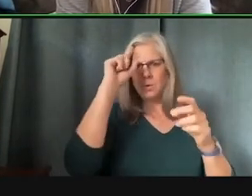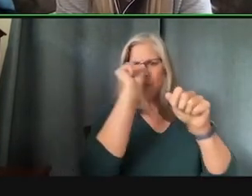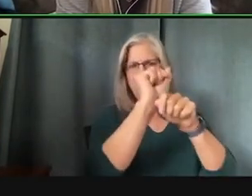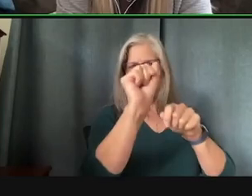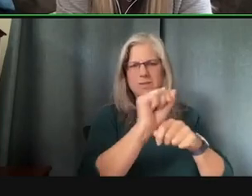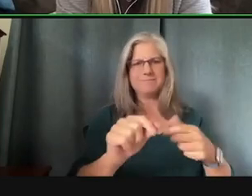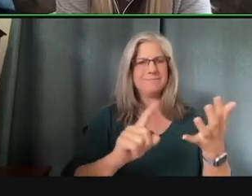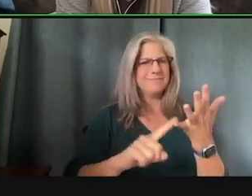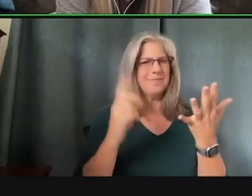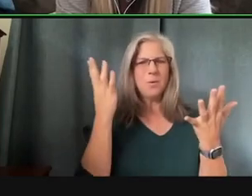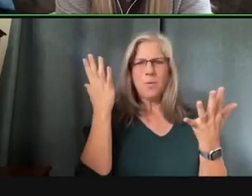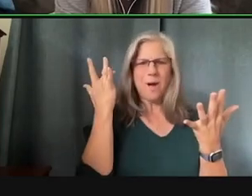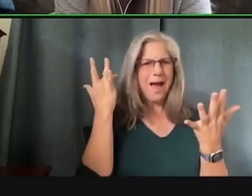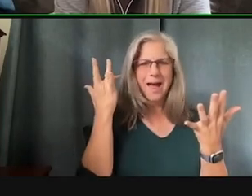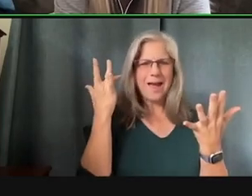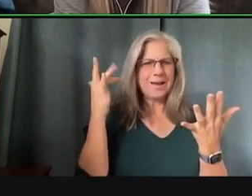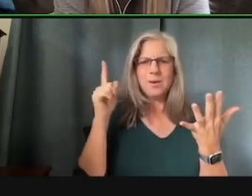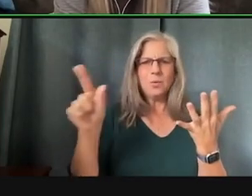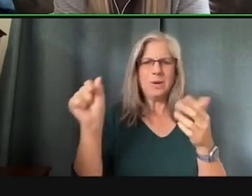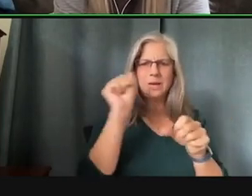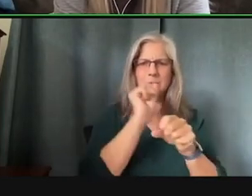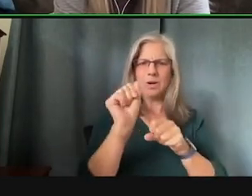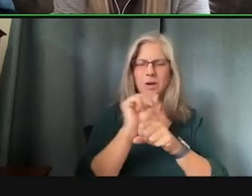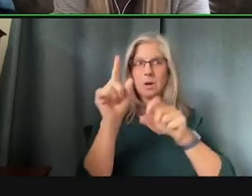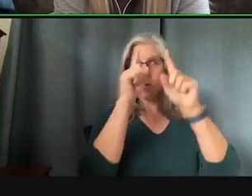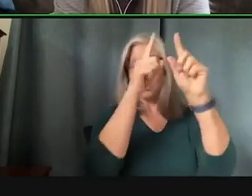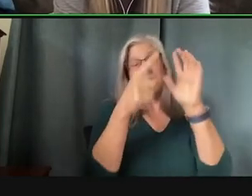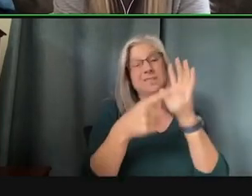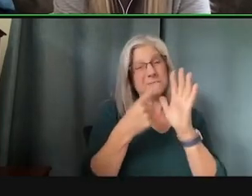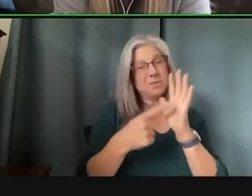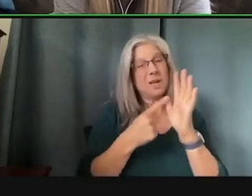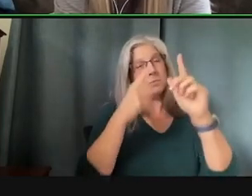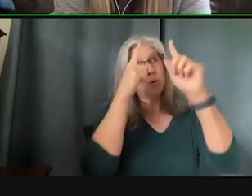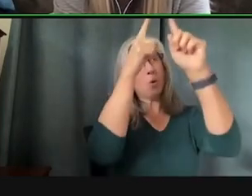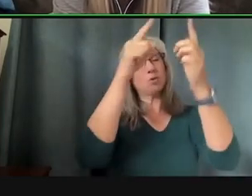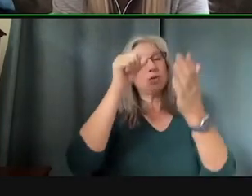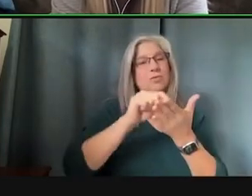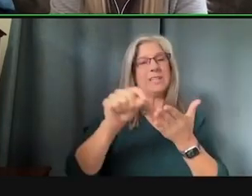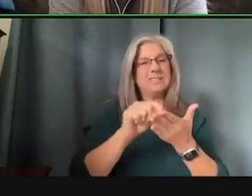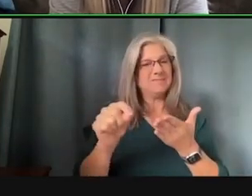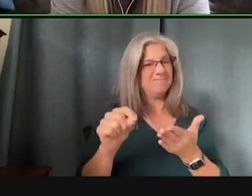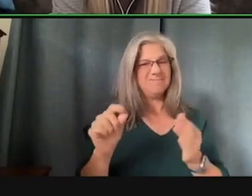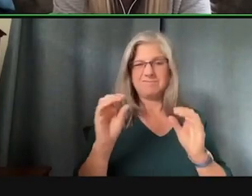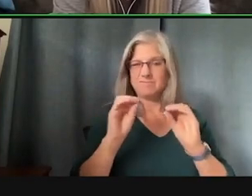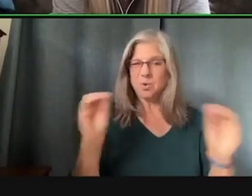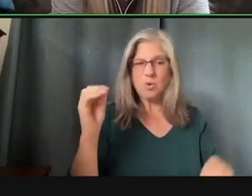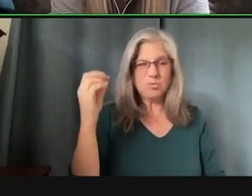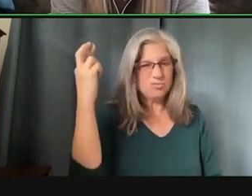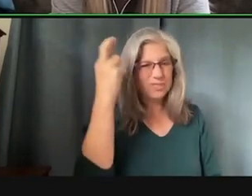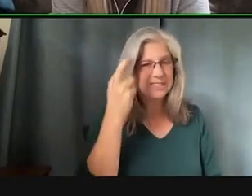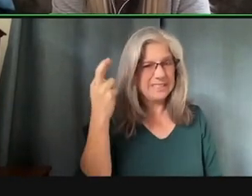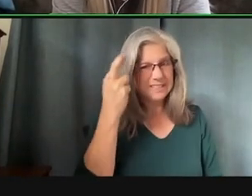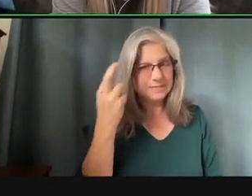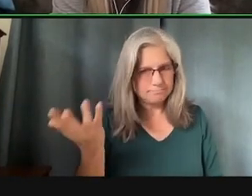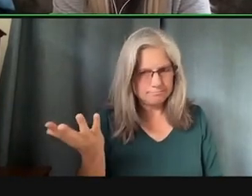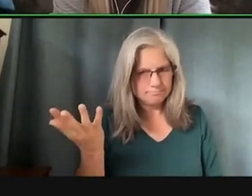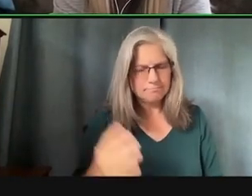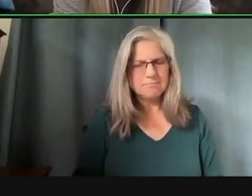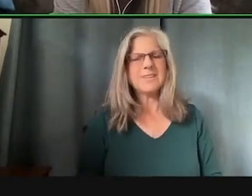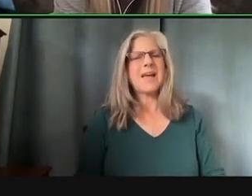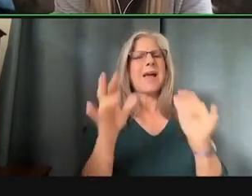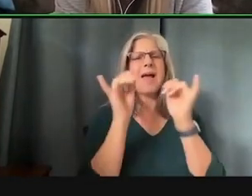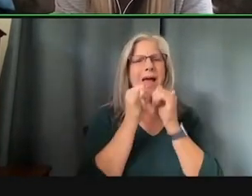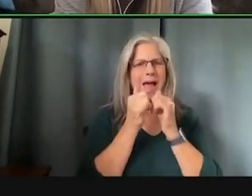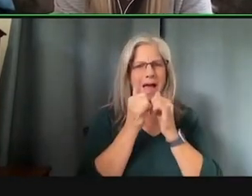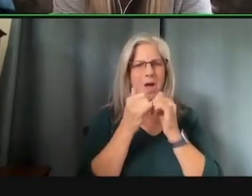Why are we working on this goal? Sometimes goals are written for no reason at all. And how are we